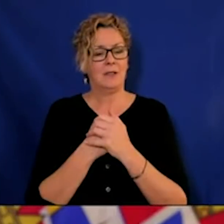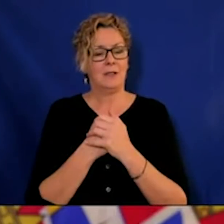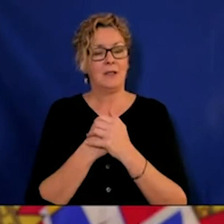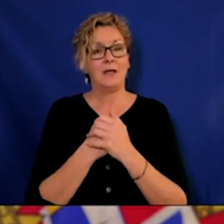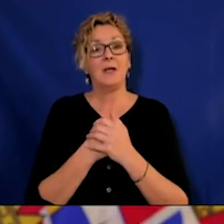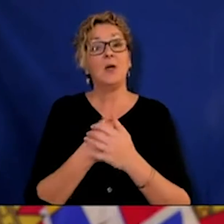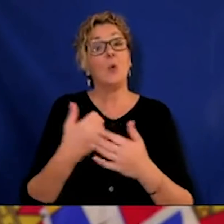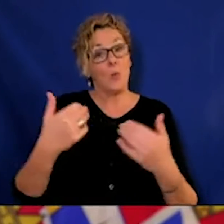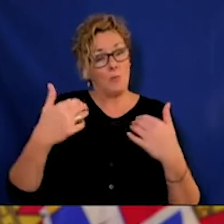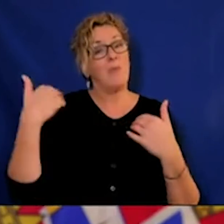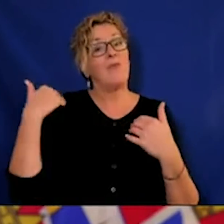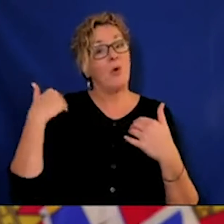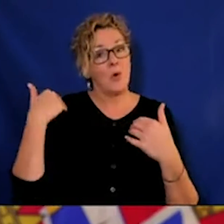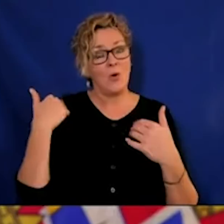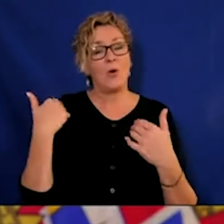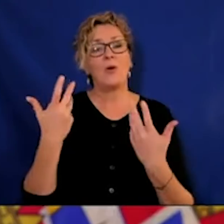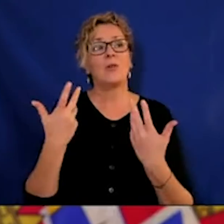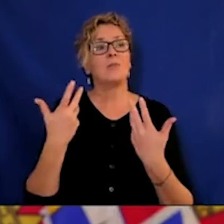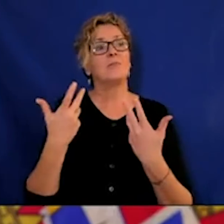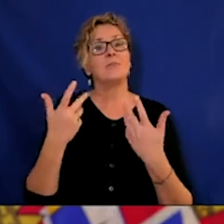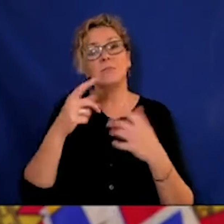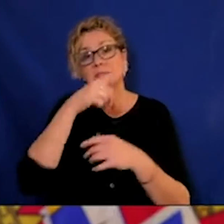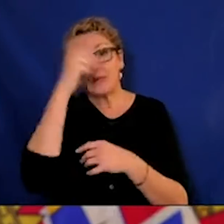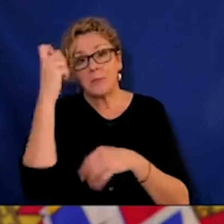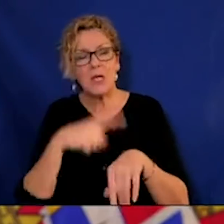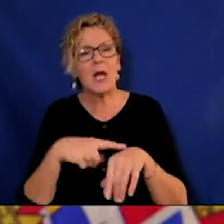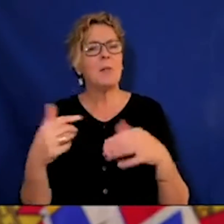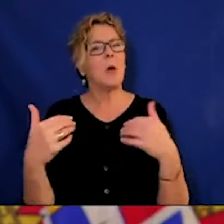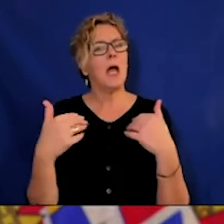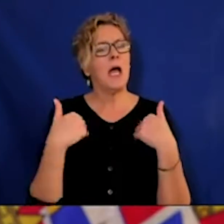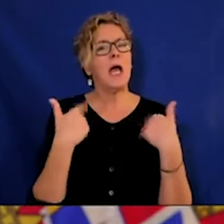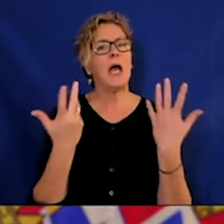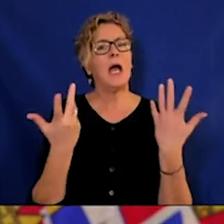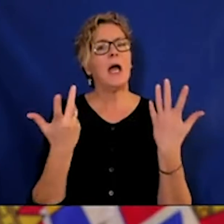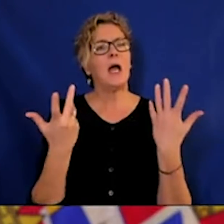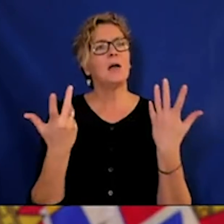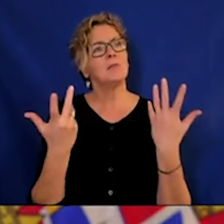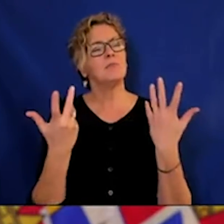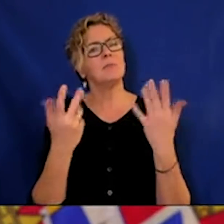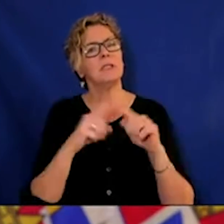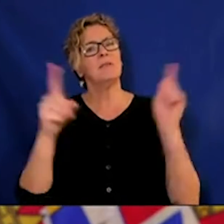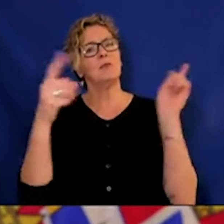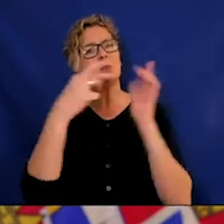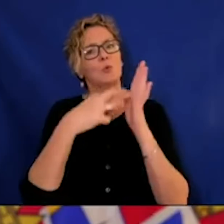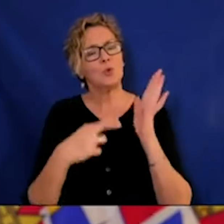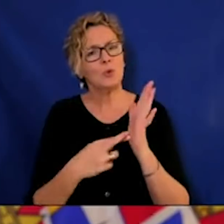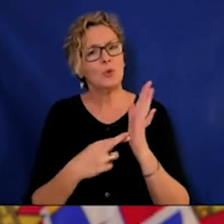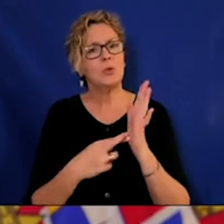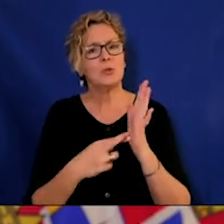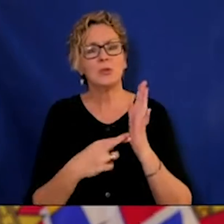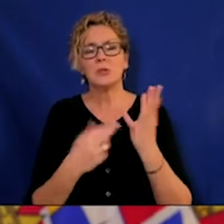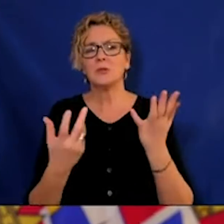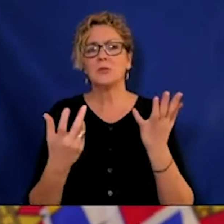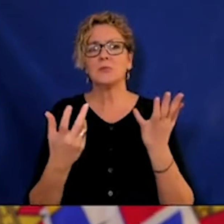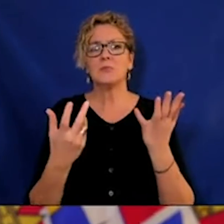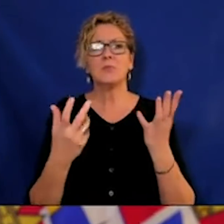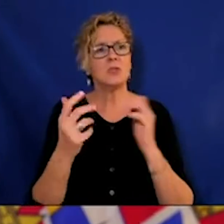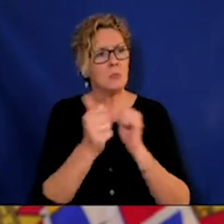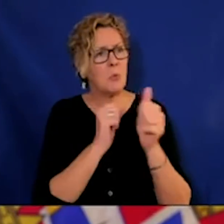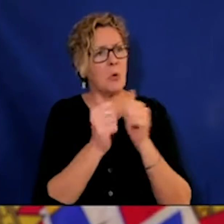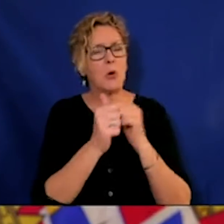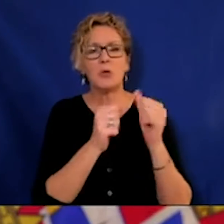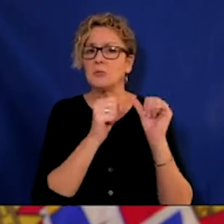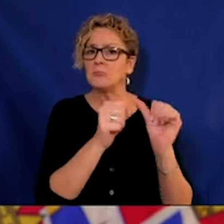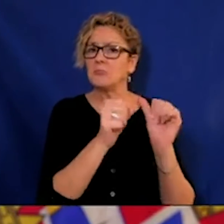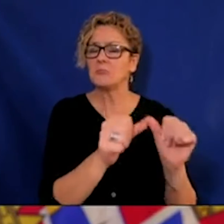were in, but is not sufficient now. And as I've mentioned, I have a team who are looking at this and have been